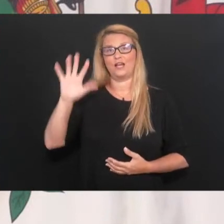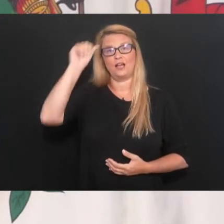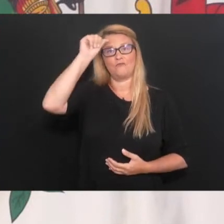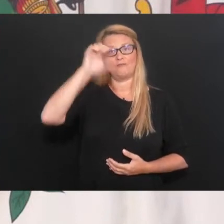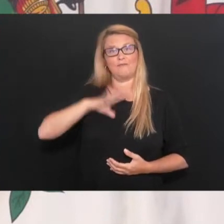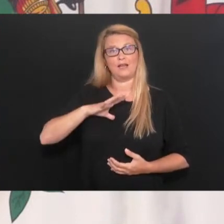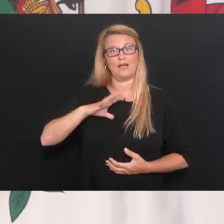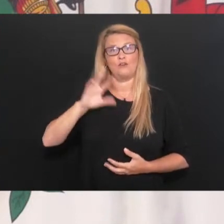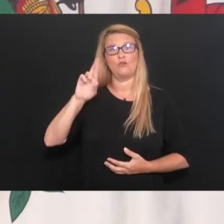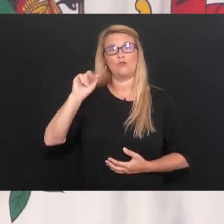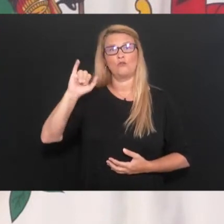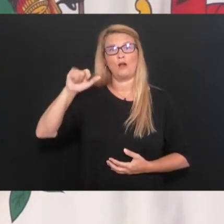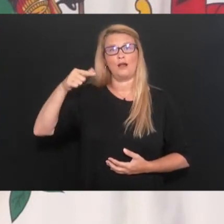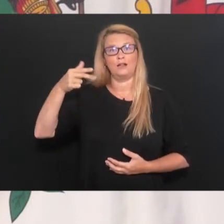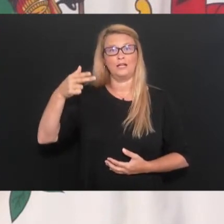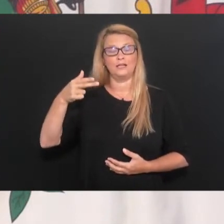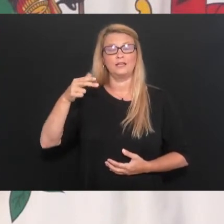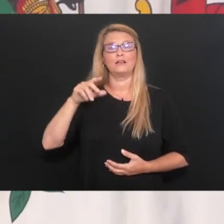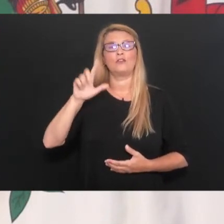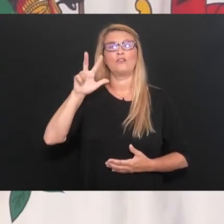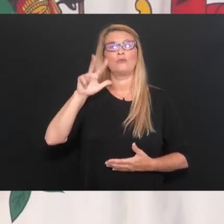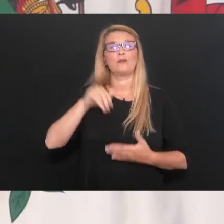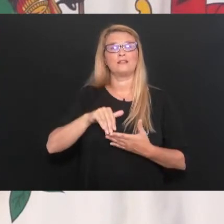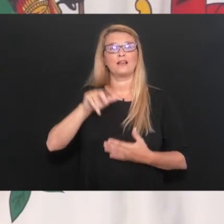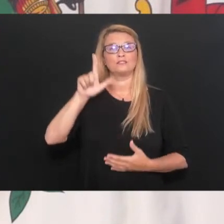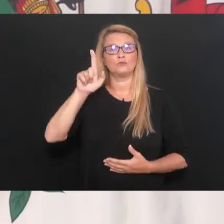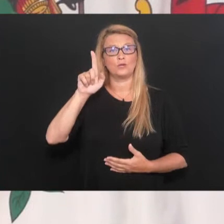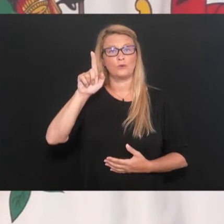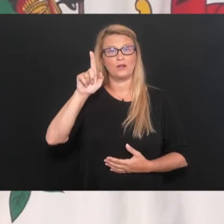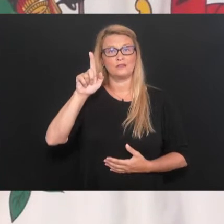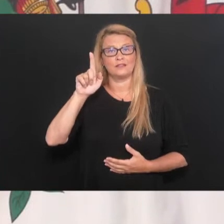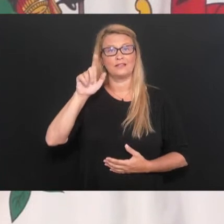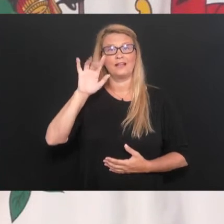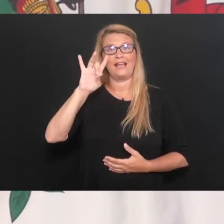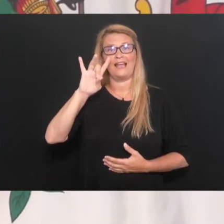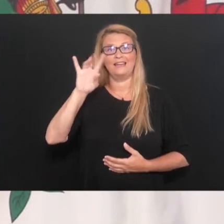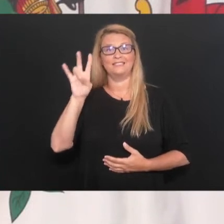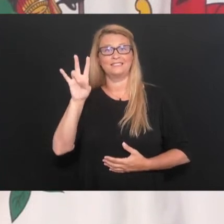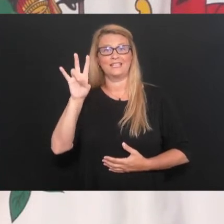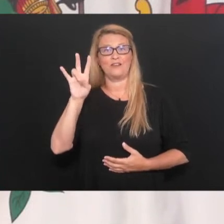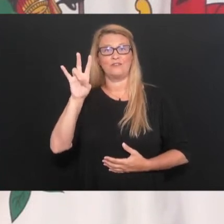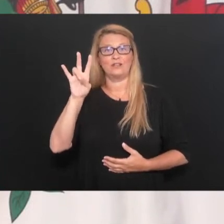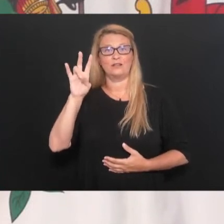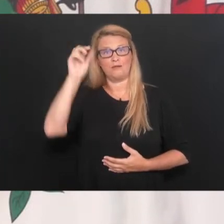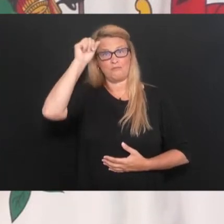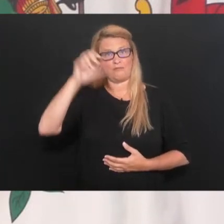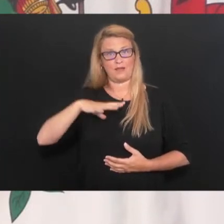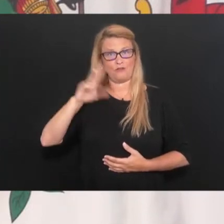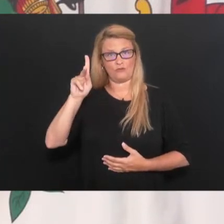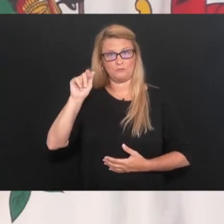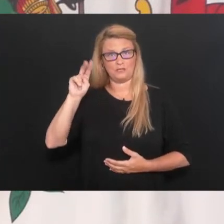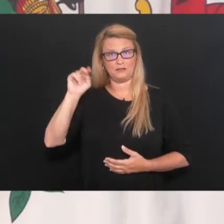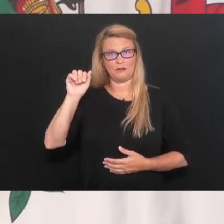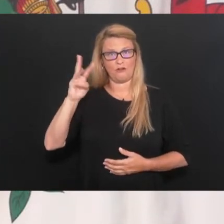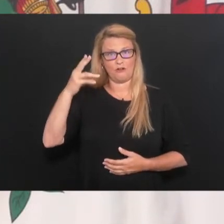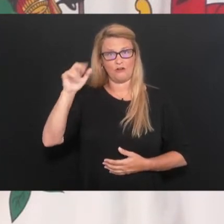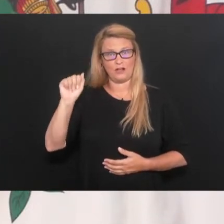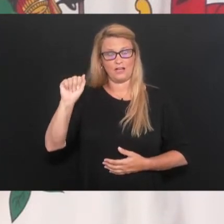from Raleigh County. The 3,021st death is an 87-year-old male from Kanawha County.